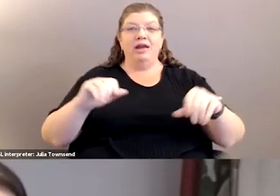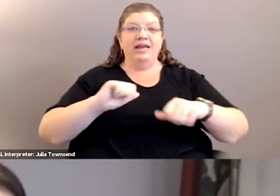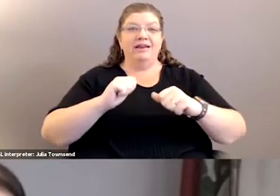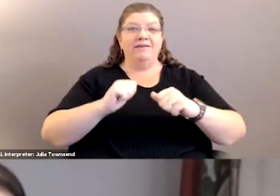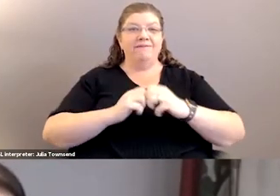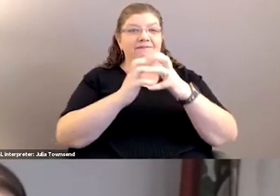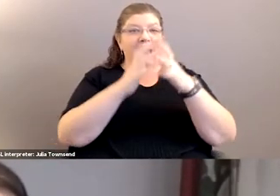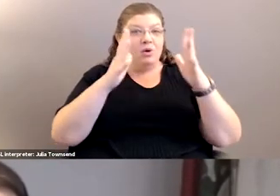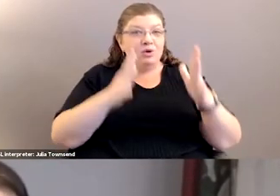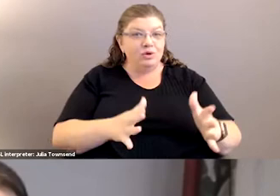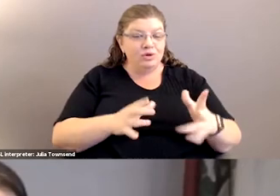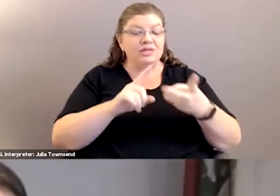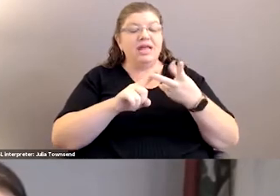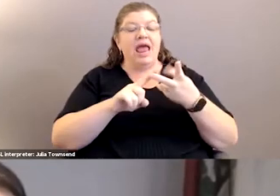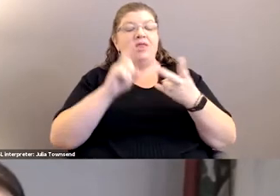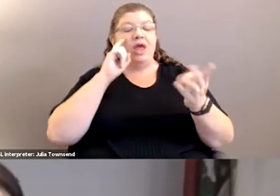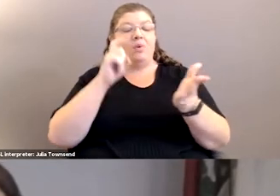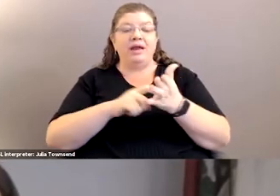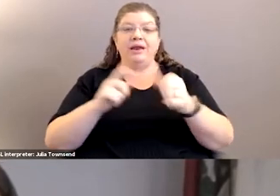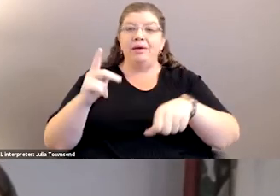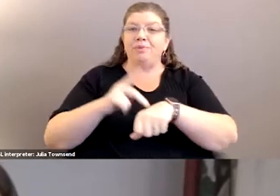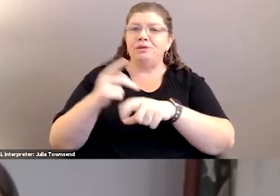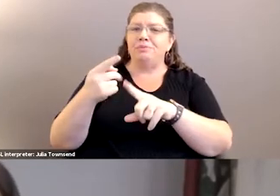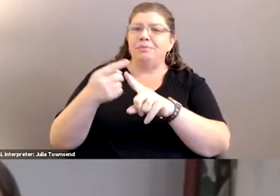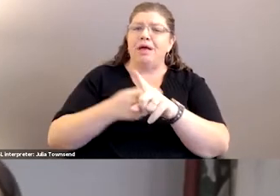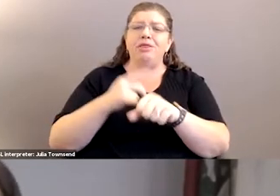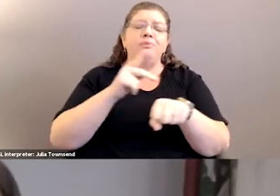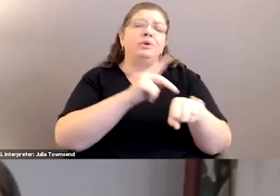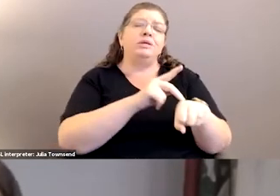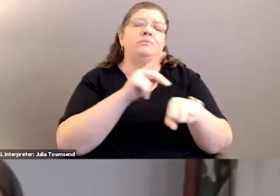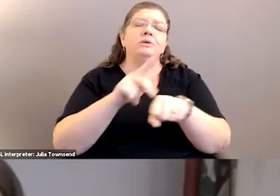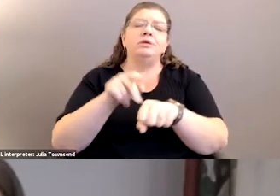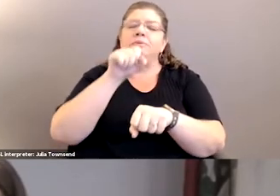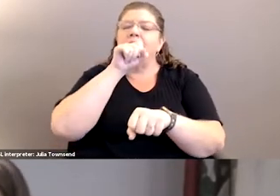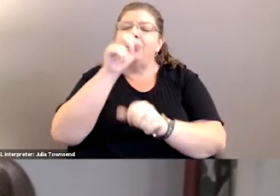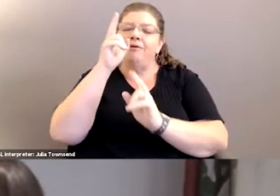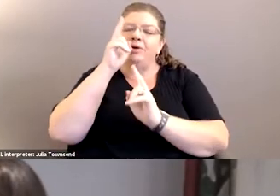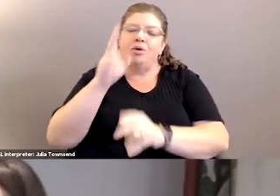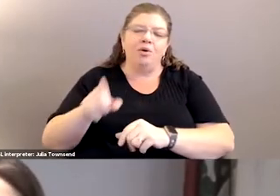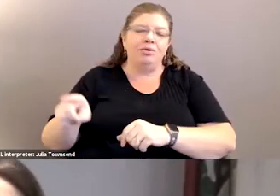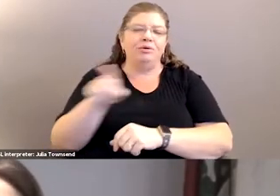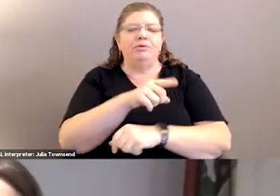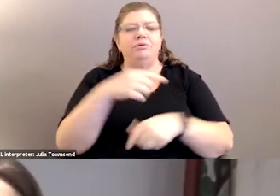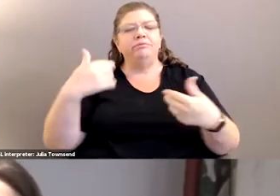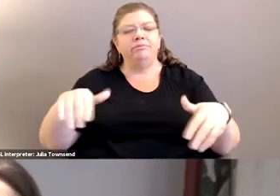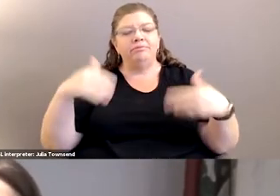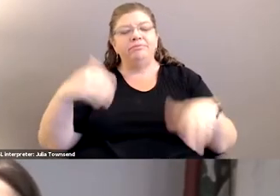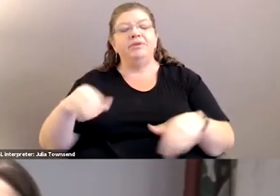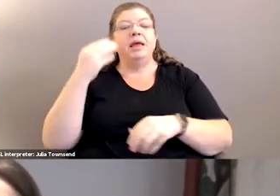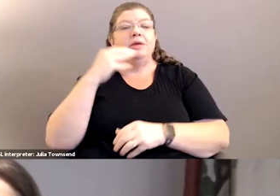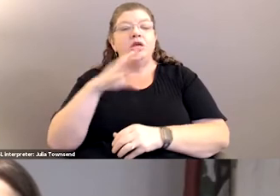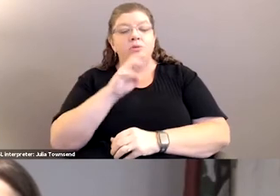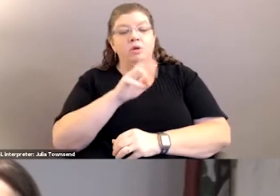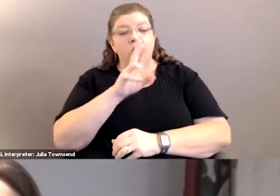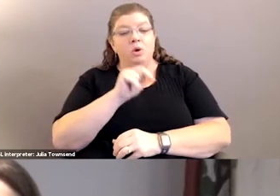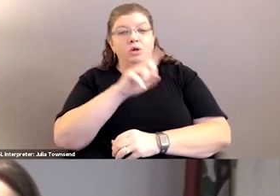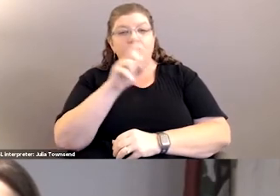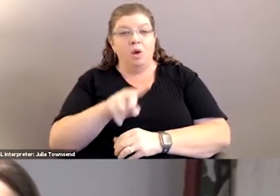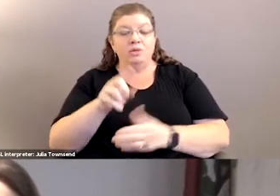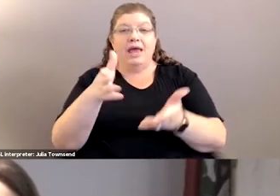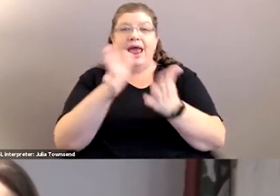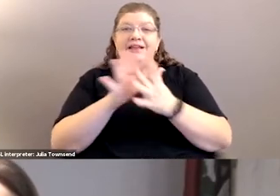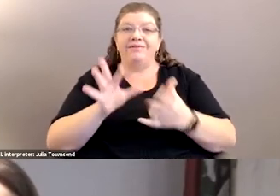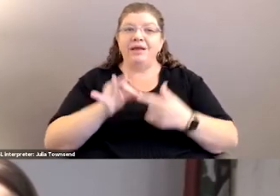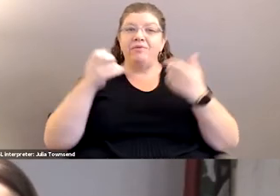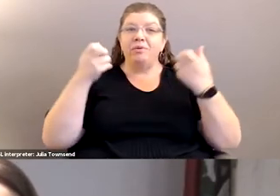recognition of principles month principles we really love and honor you uh miss munoz has asked for a special permission